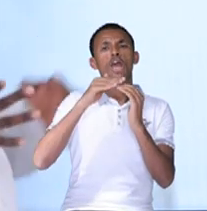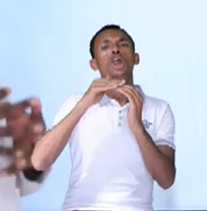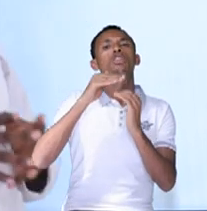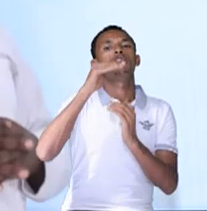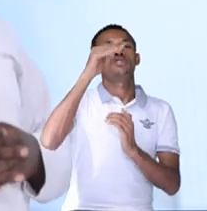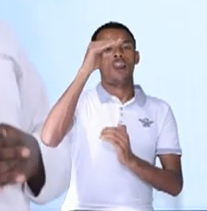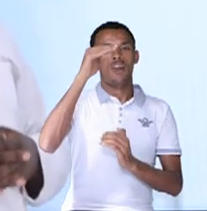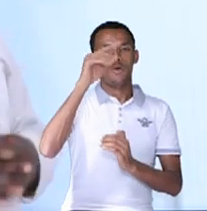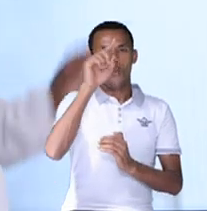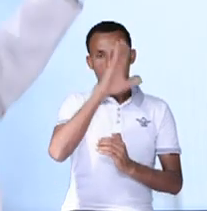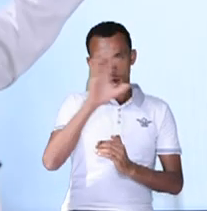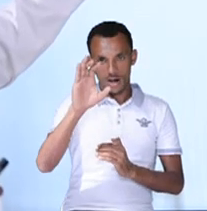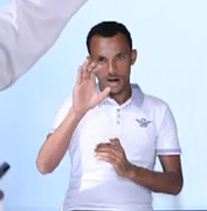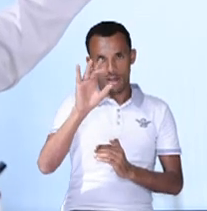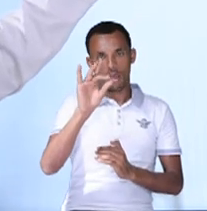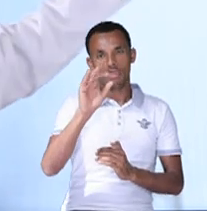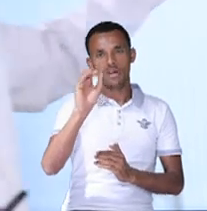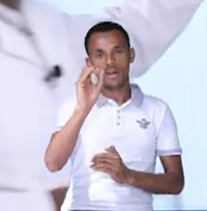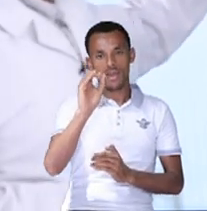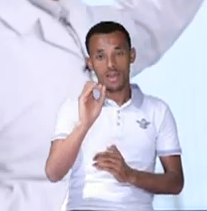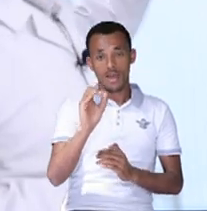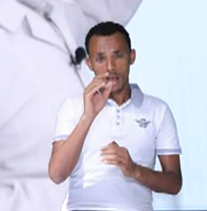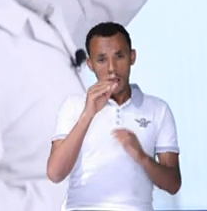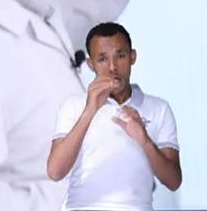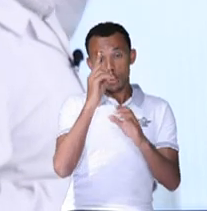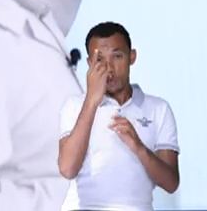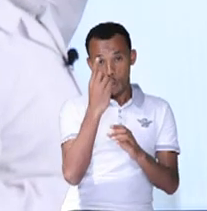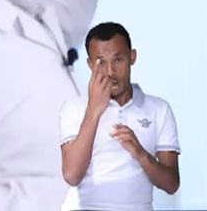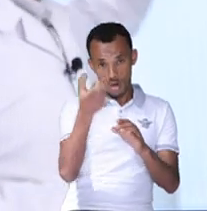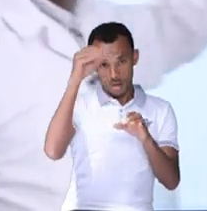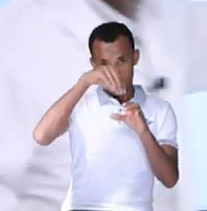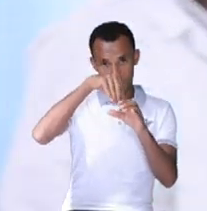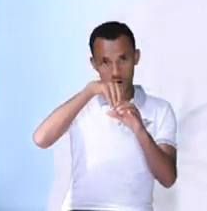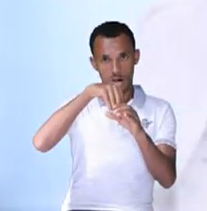greater than 180 degrees. At least one.